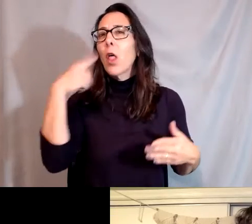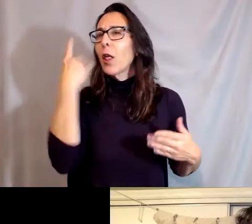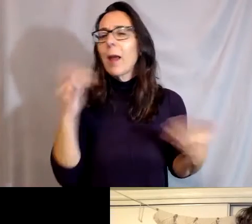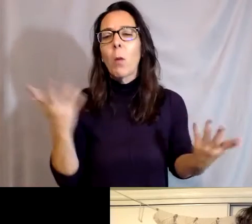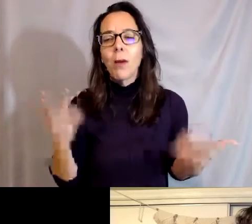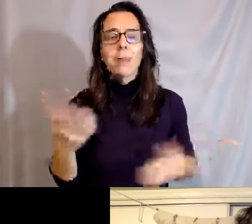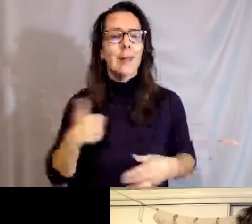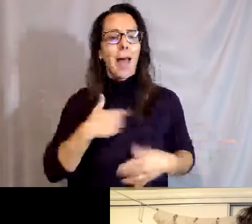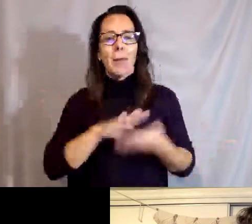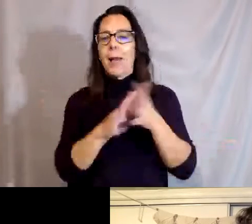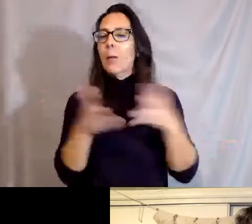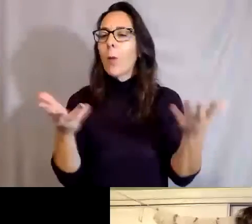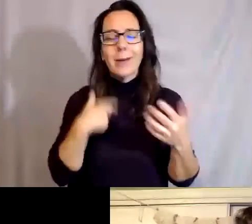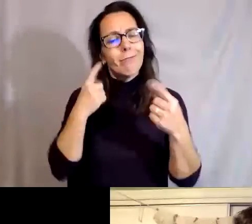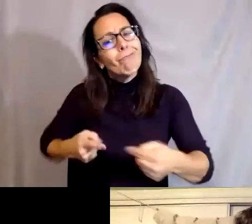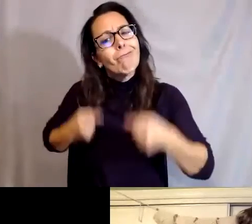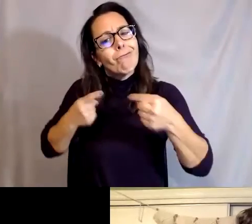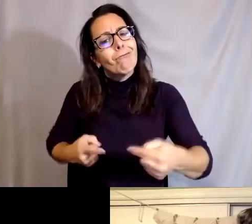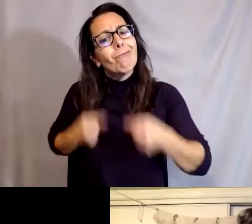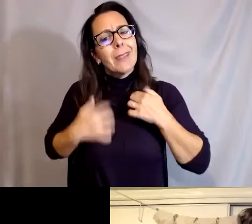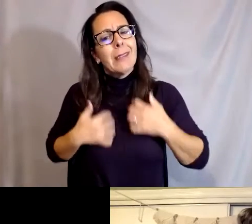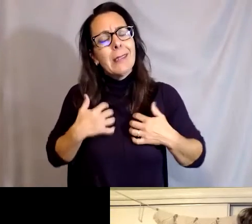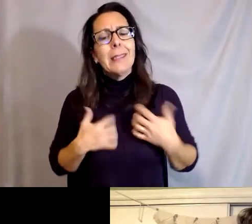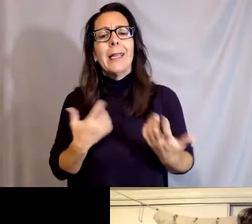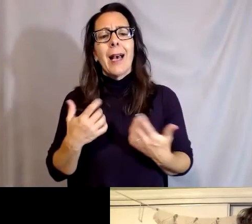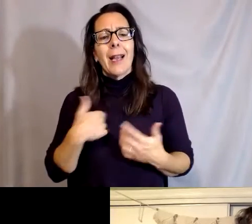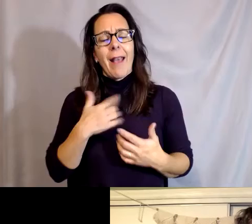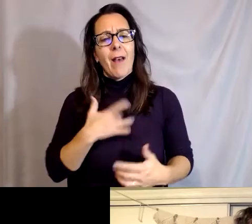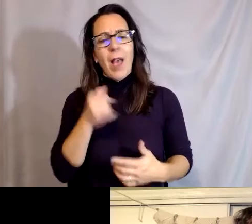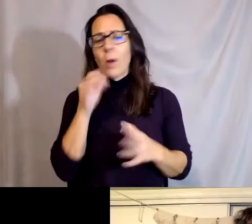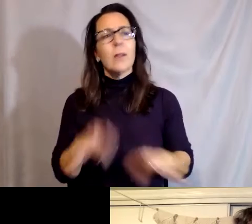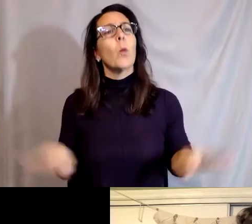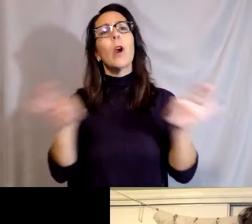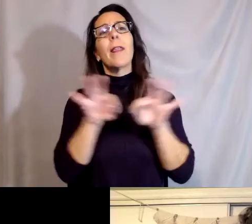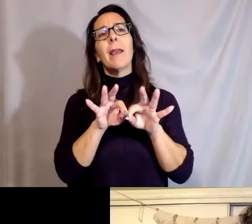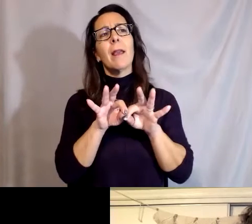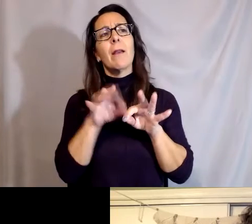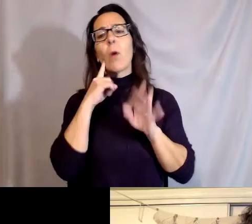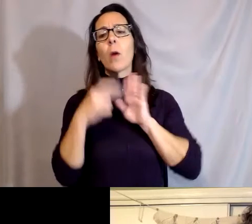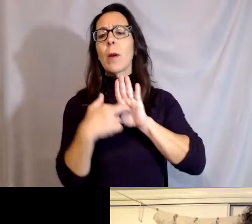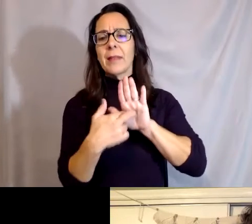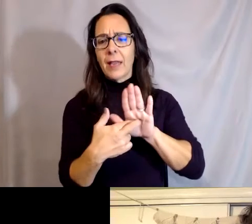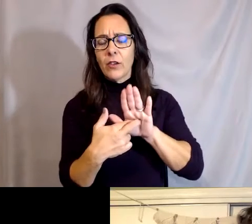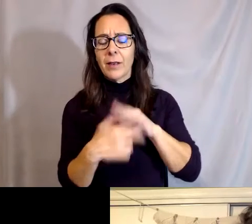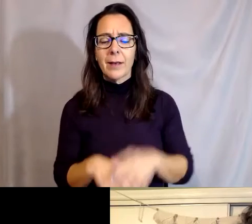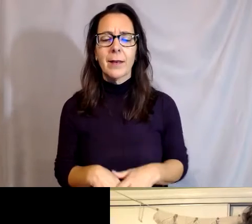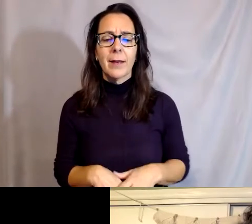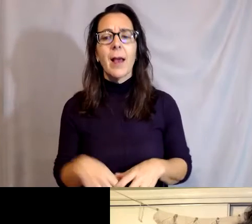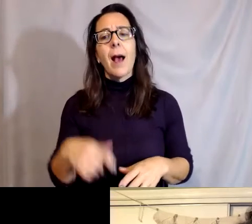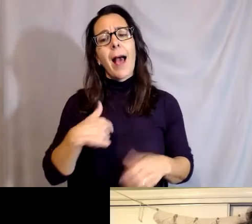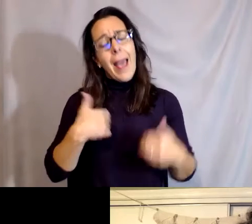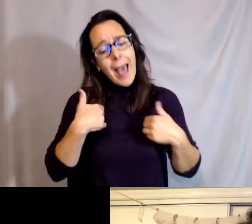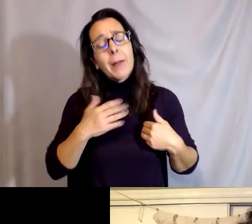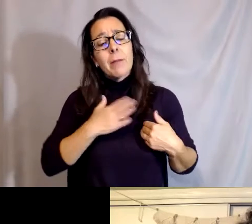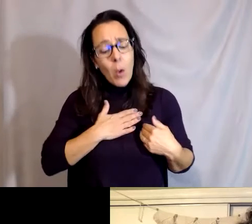And it told me that I wasn't worthy of being represented. While I made my own moves and reached my own personal